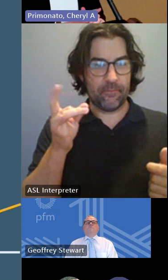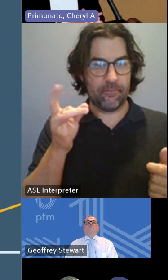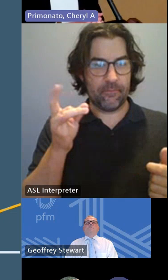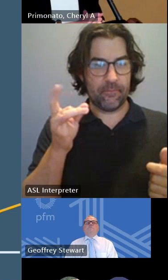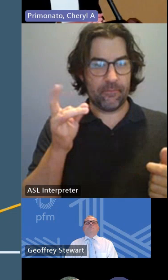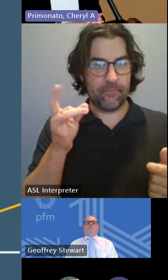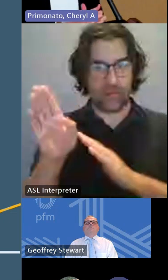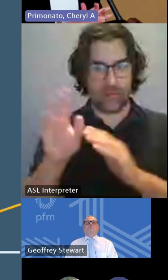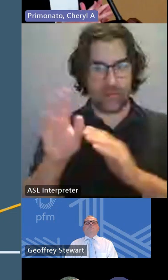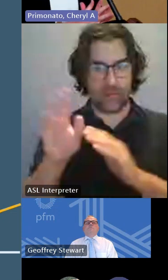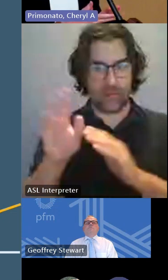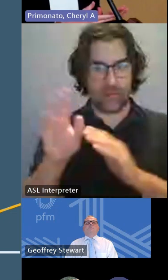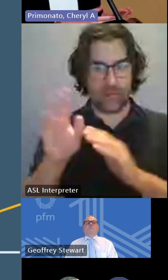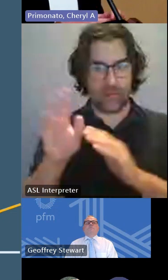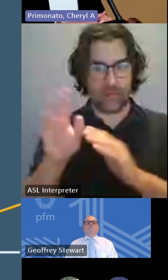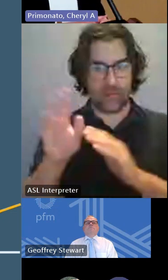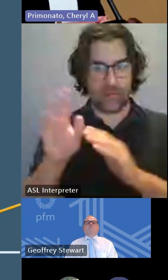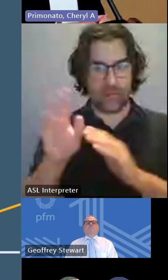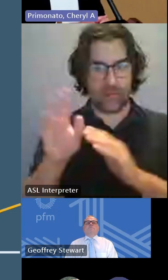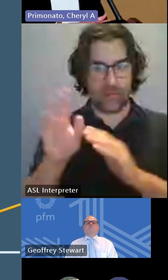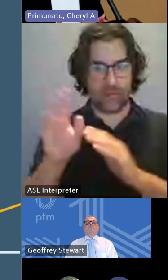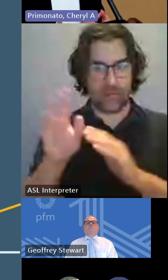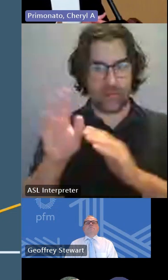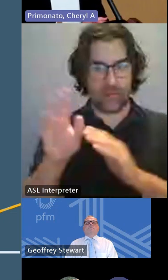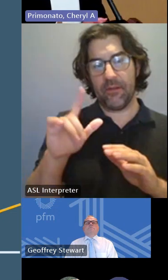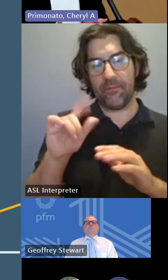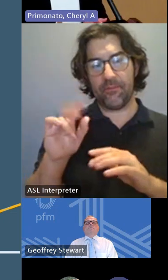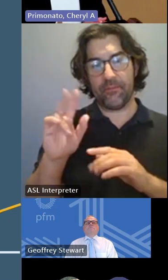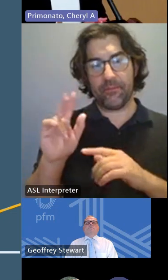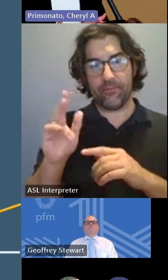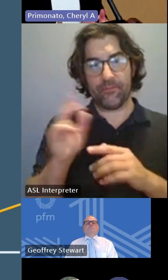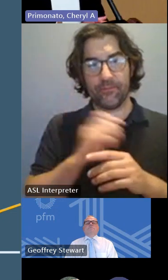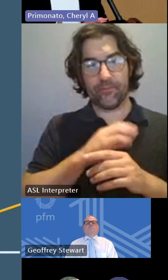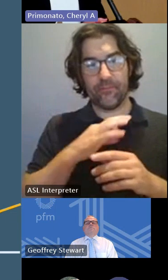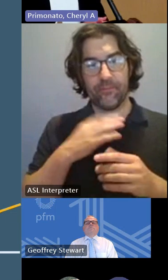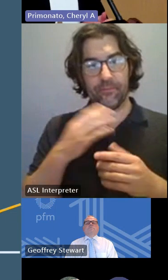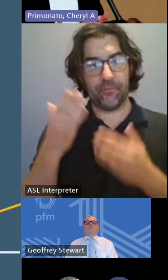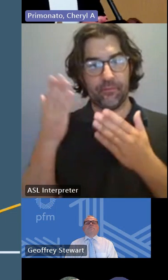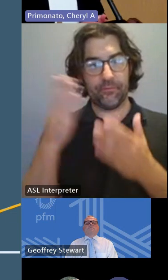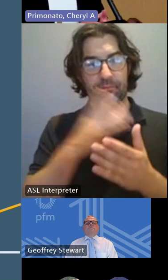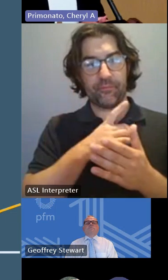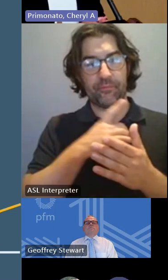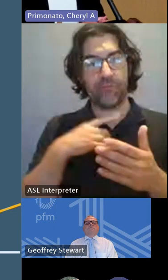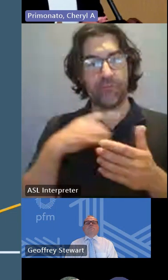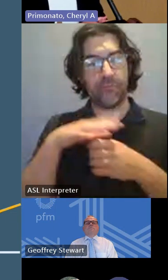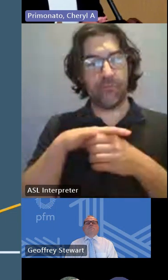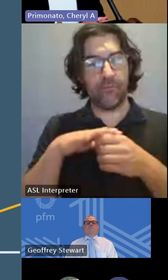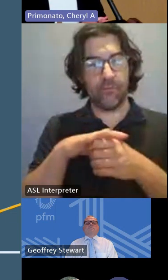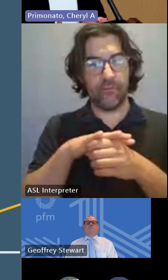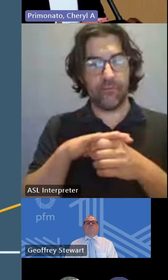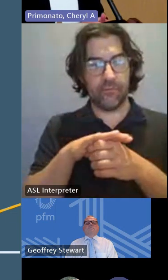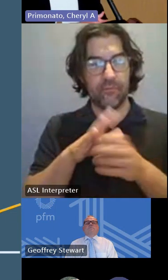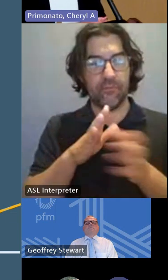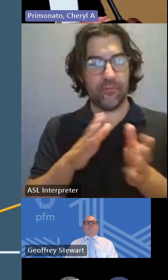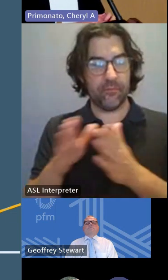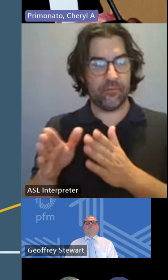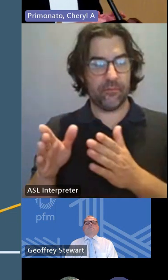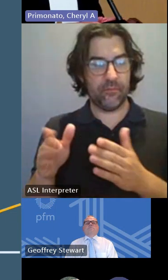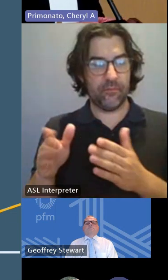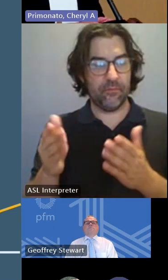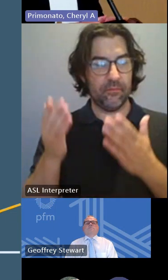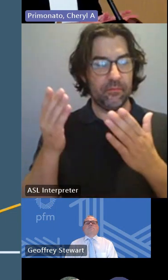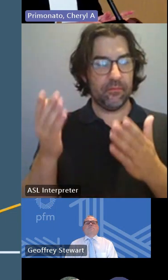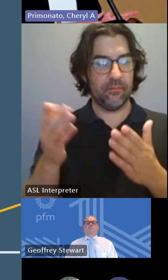Project. In July of 2023, our staff presented to the board our Wilkinsburg-Brushton Station Area Plan, which proposes